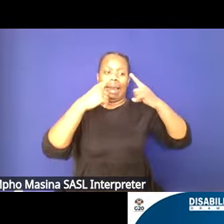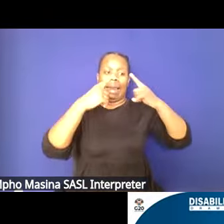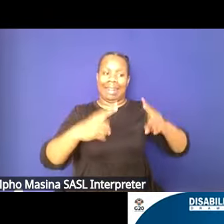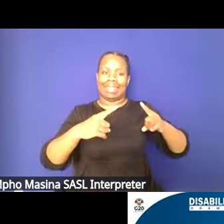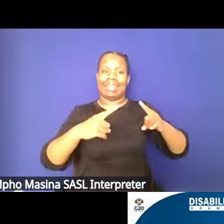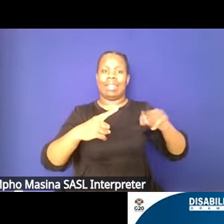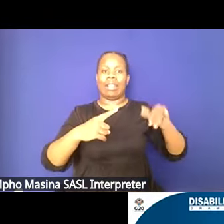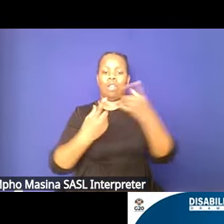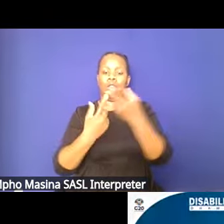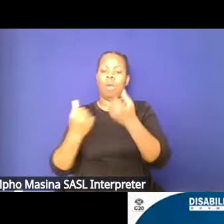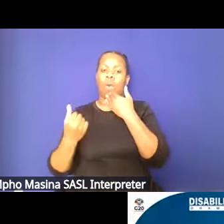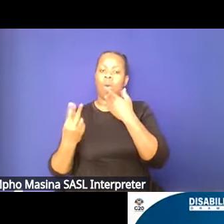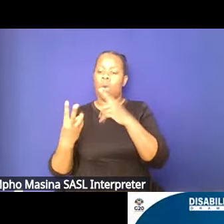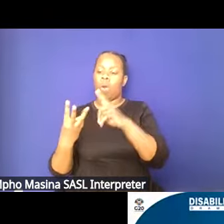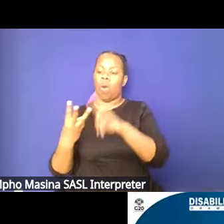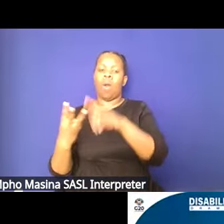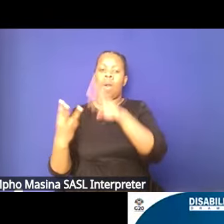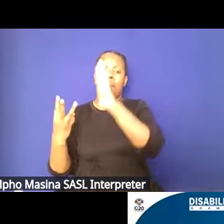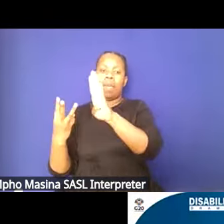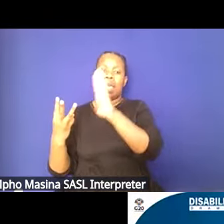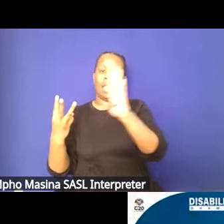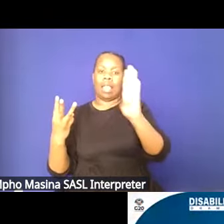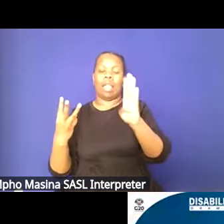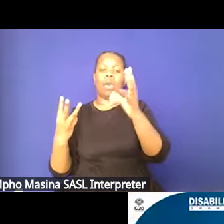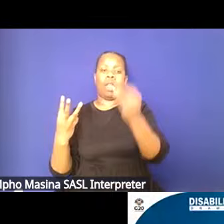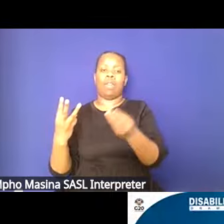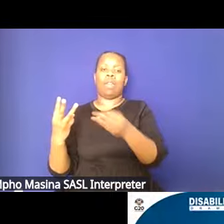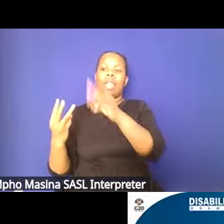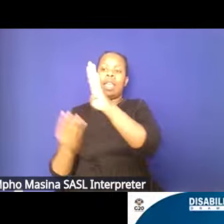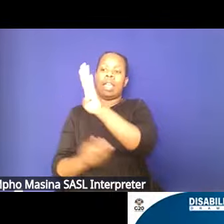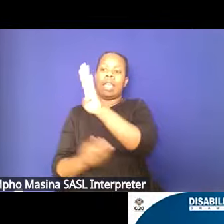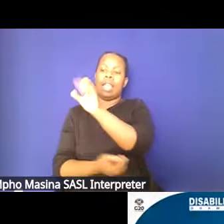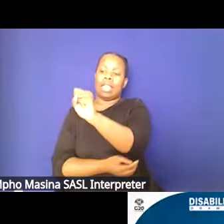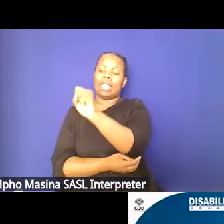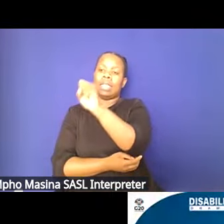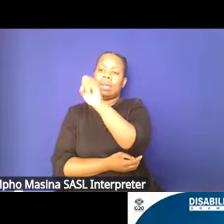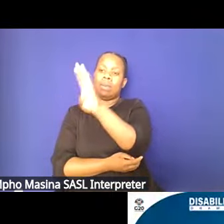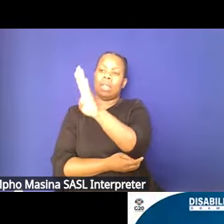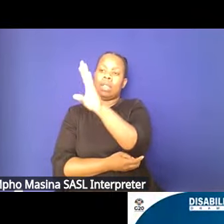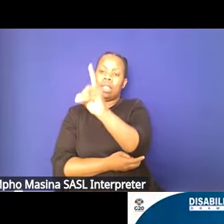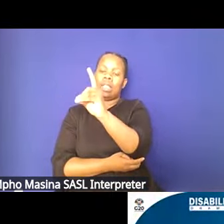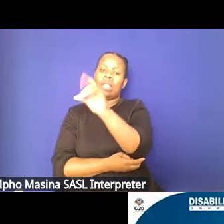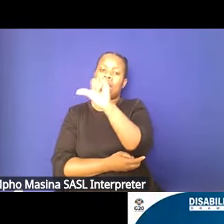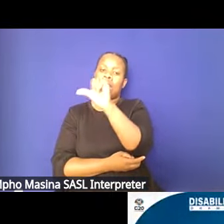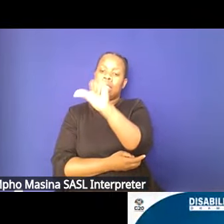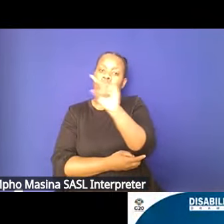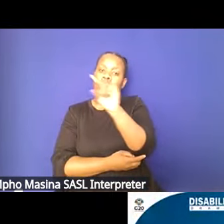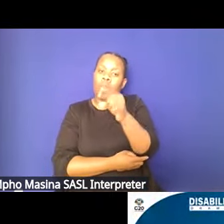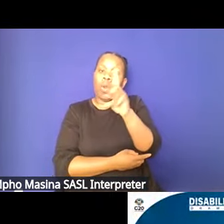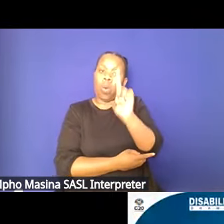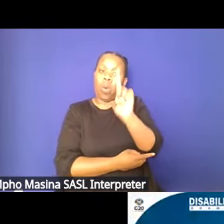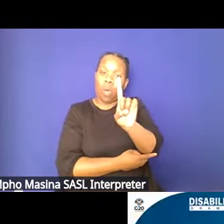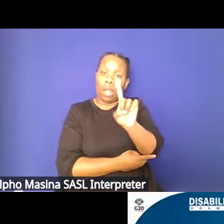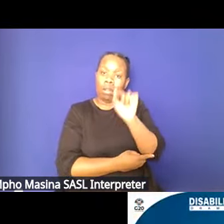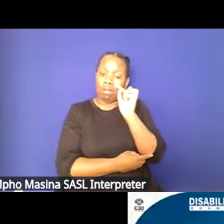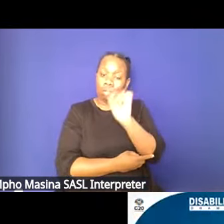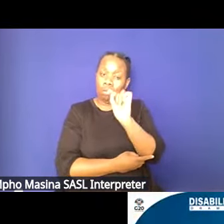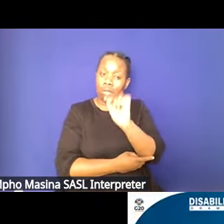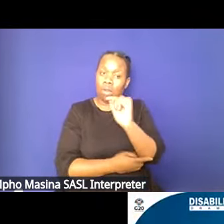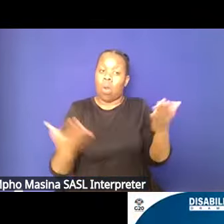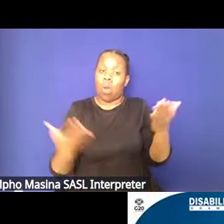BE perspective, we have an SPD 6.1, which actually is where the